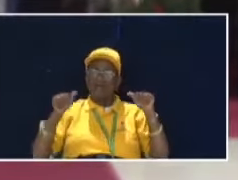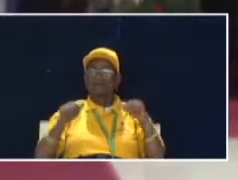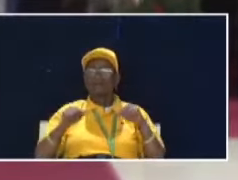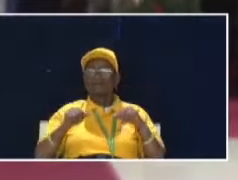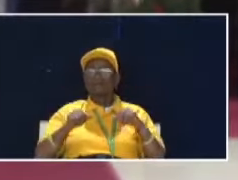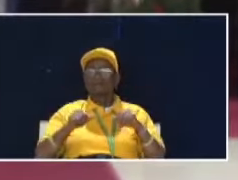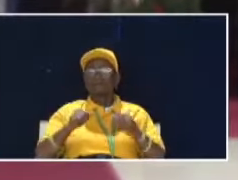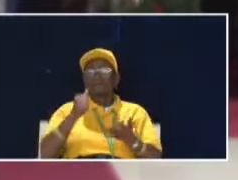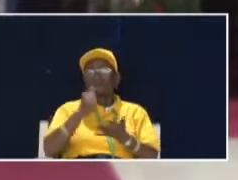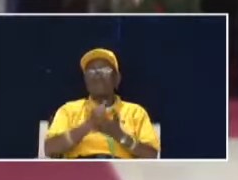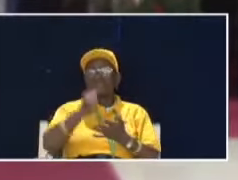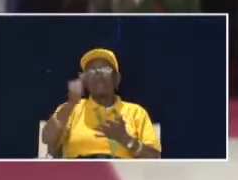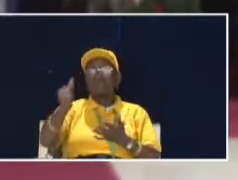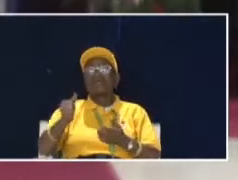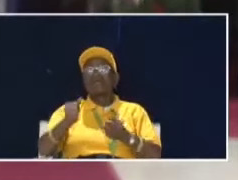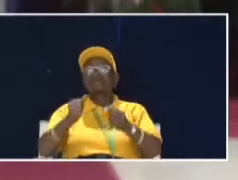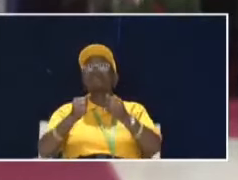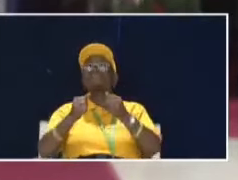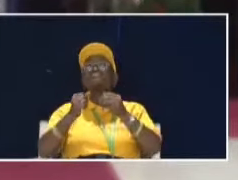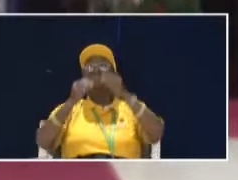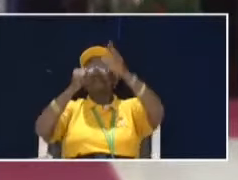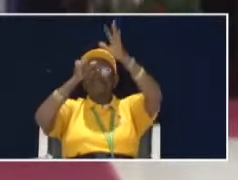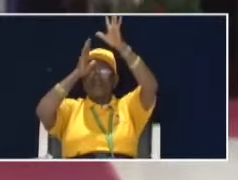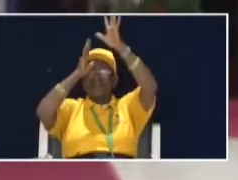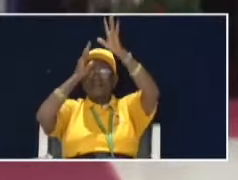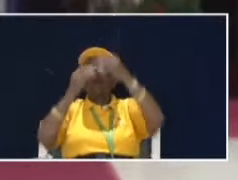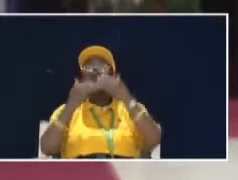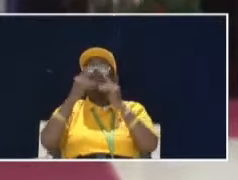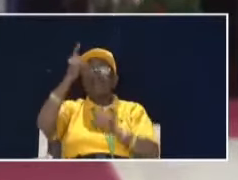Amen, Daddy. Thank you, Father.